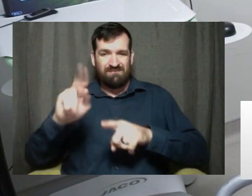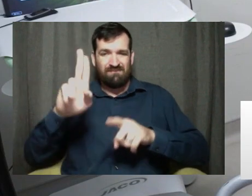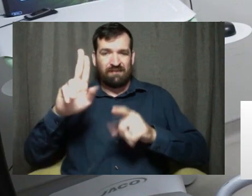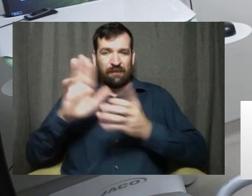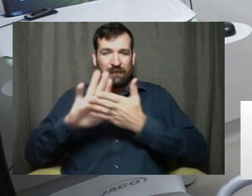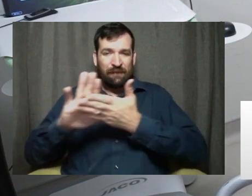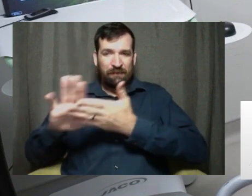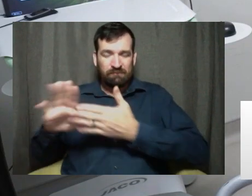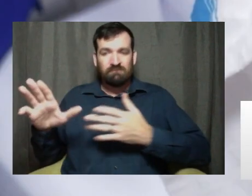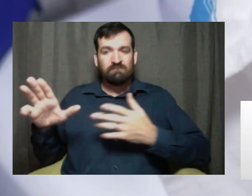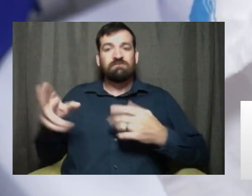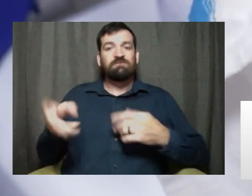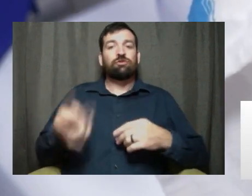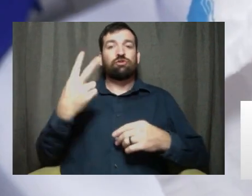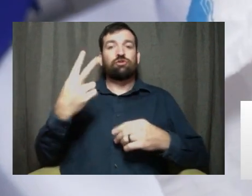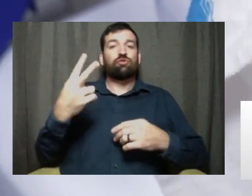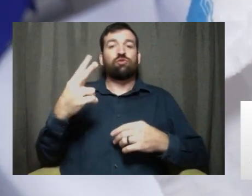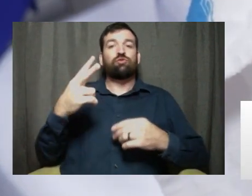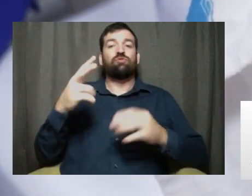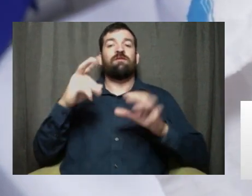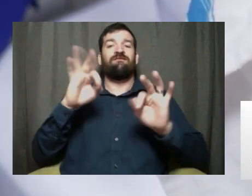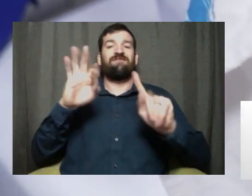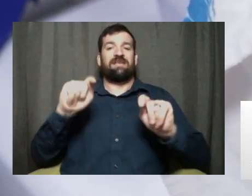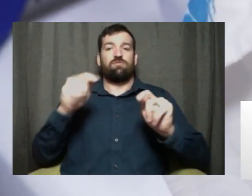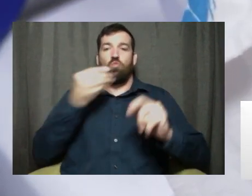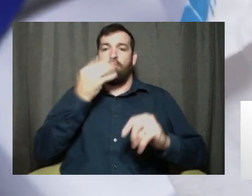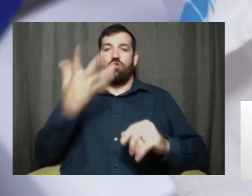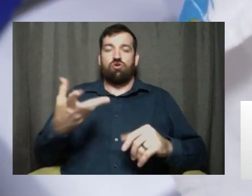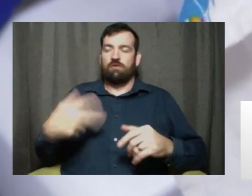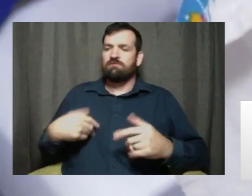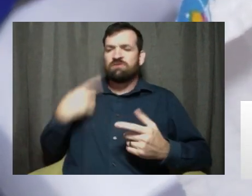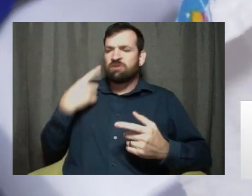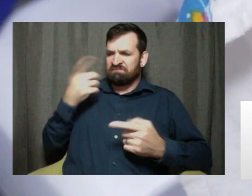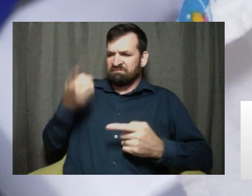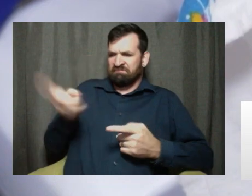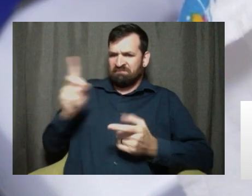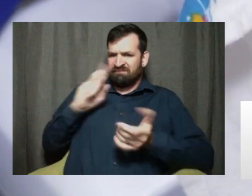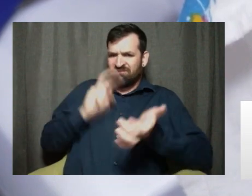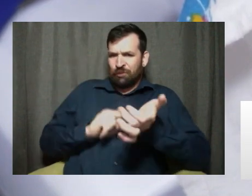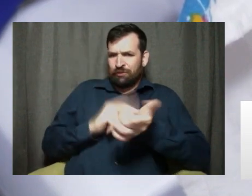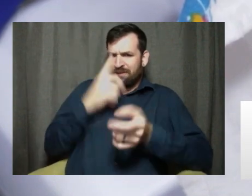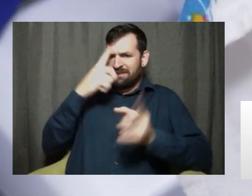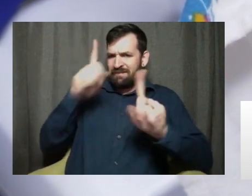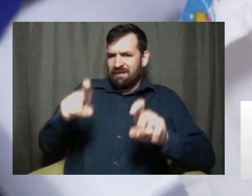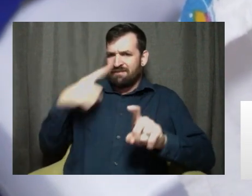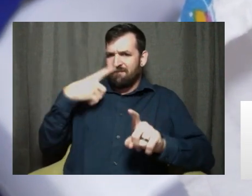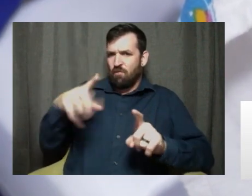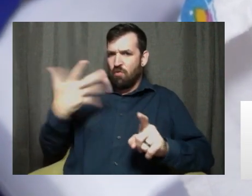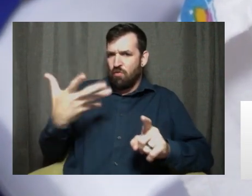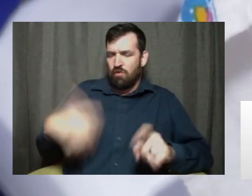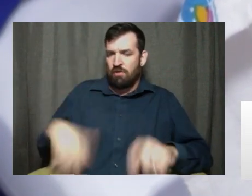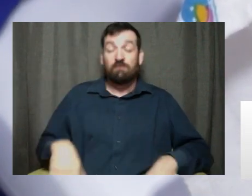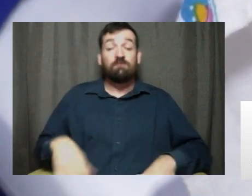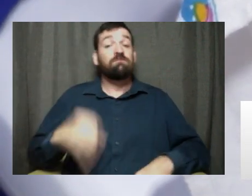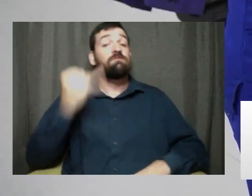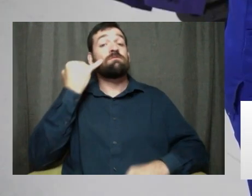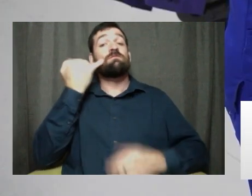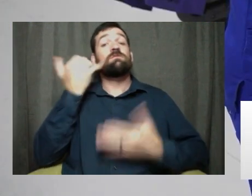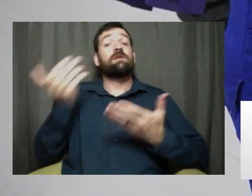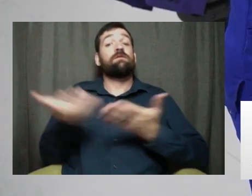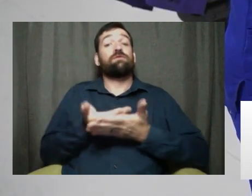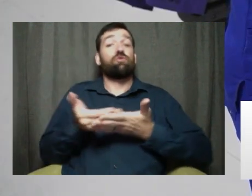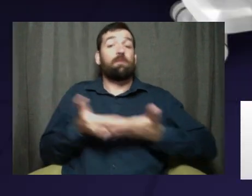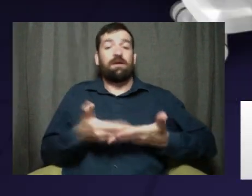2 heel warmers on her foot. So what exactly are these nurses testing for? They are seeing if newborns have one of